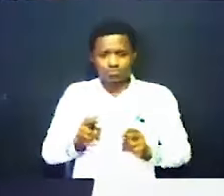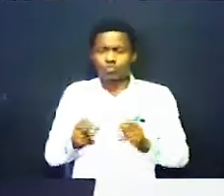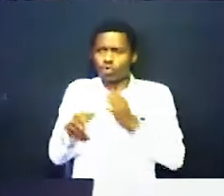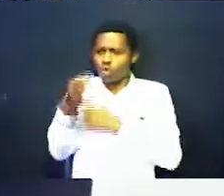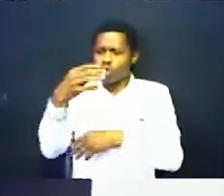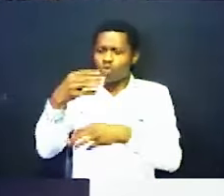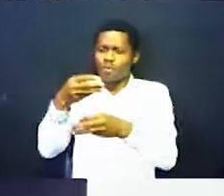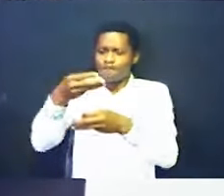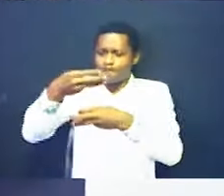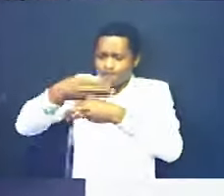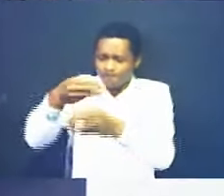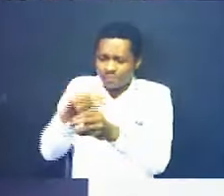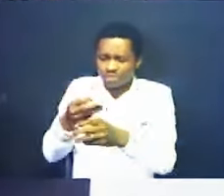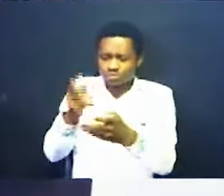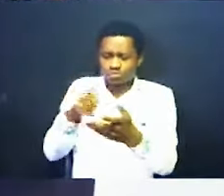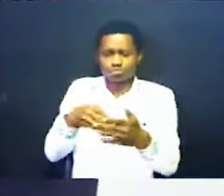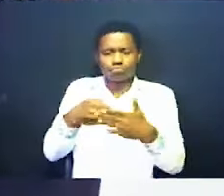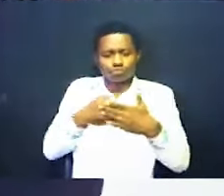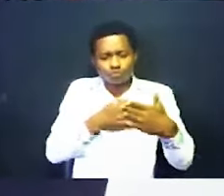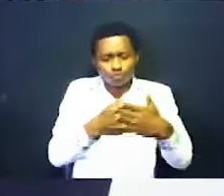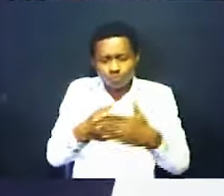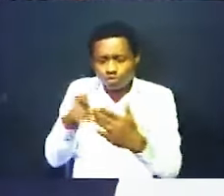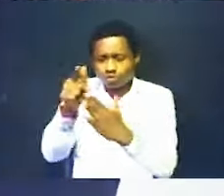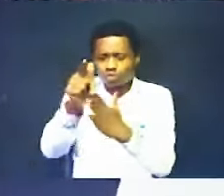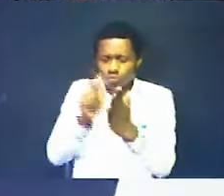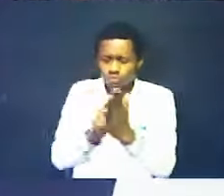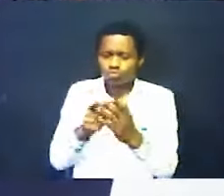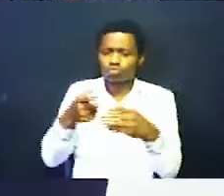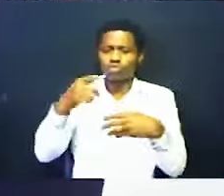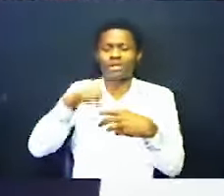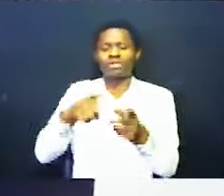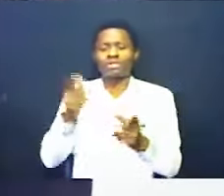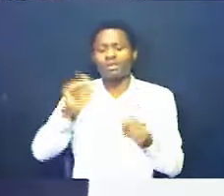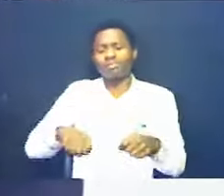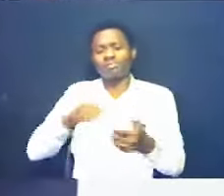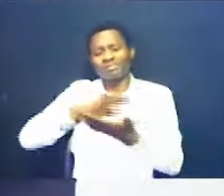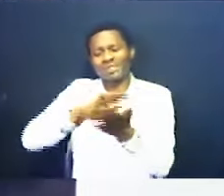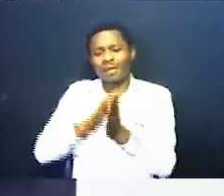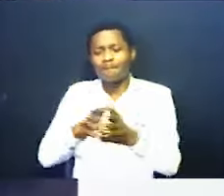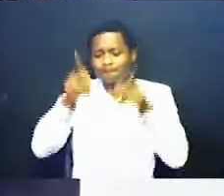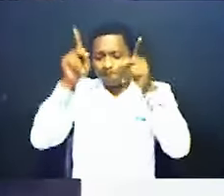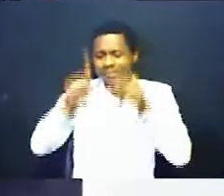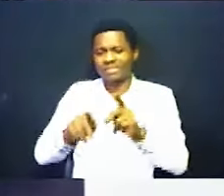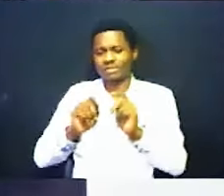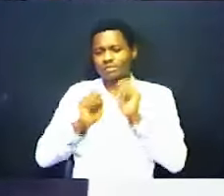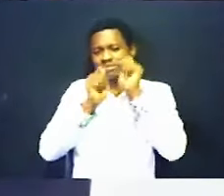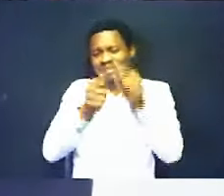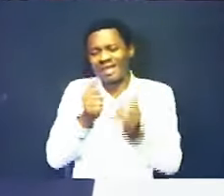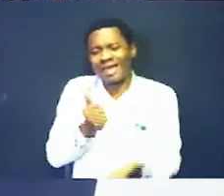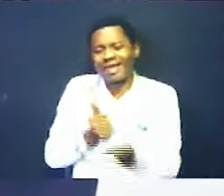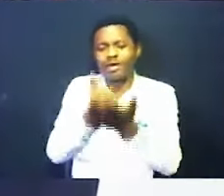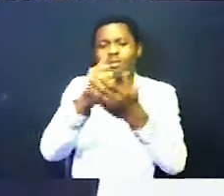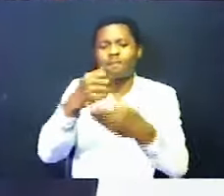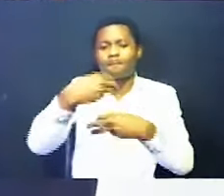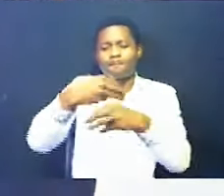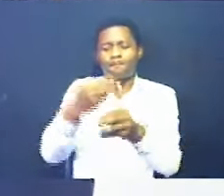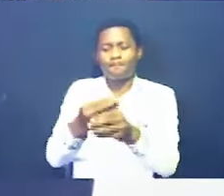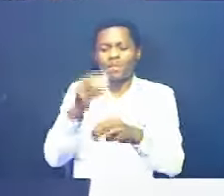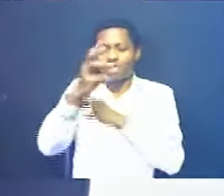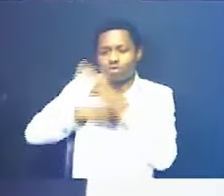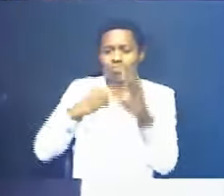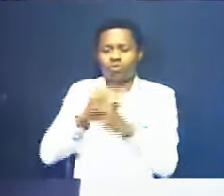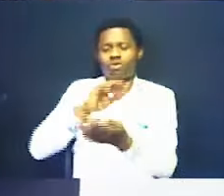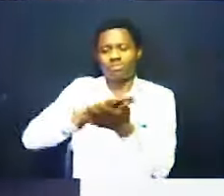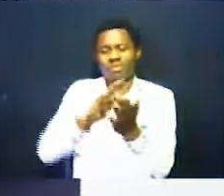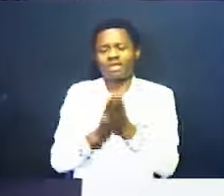then contribute to the earth. And because of this, he has vested in us gifts, but discipline will